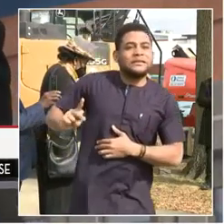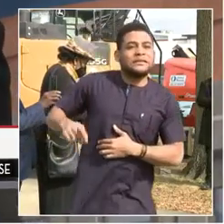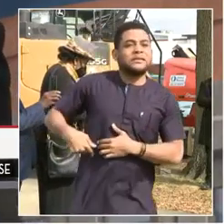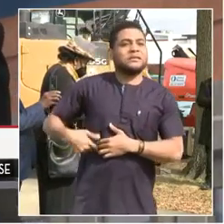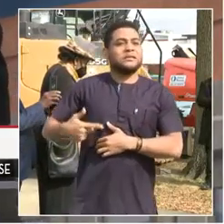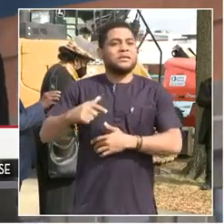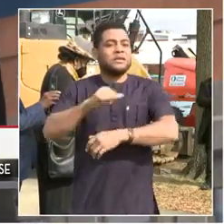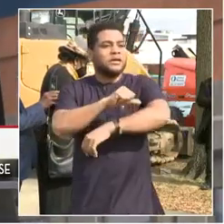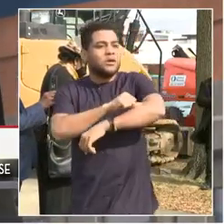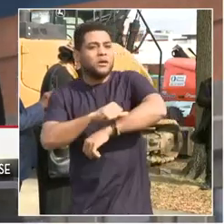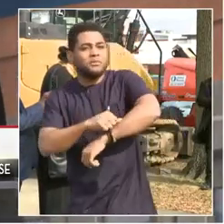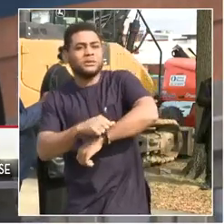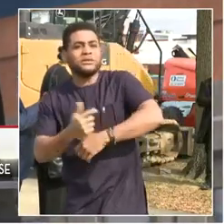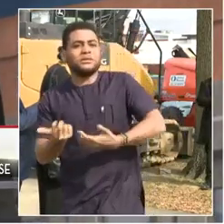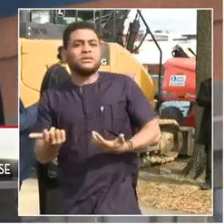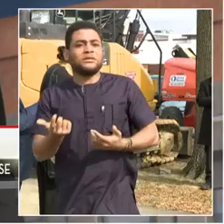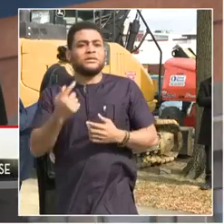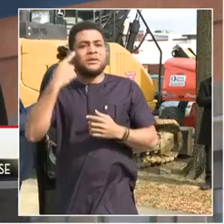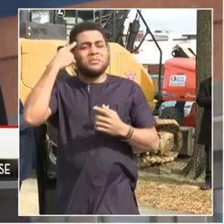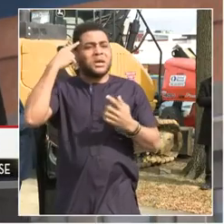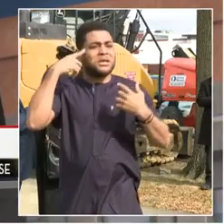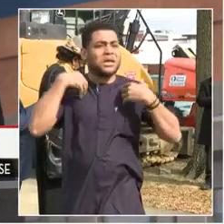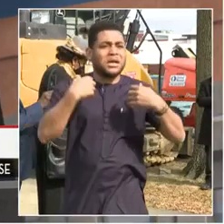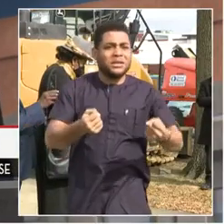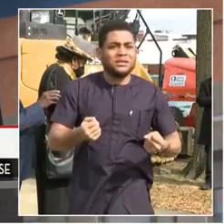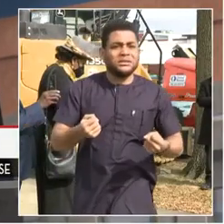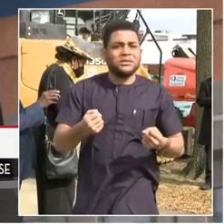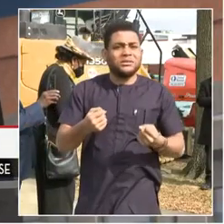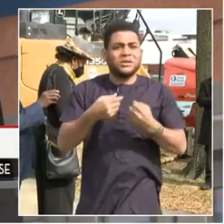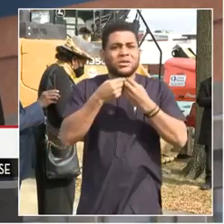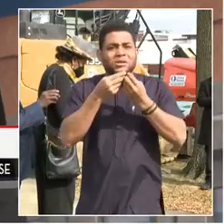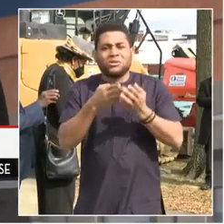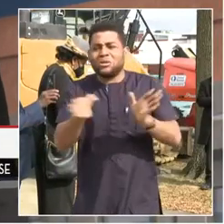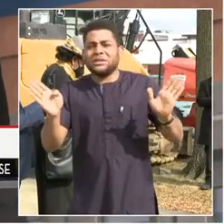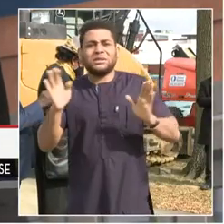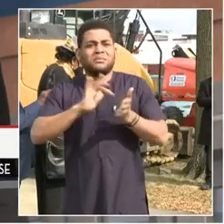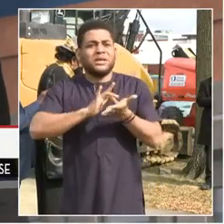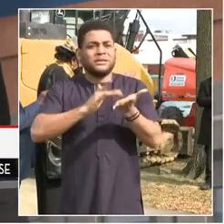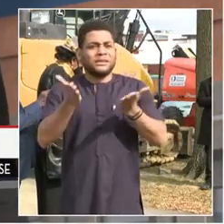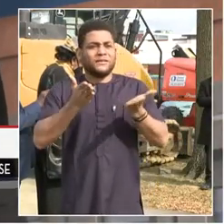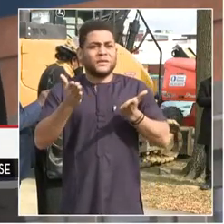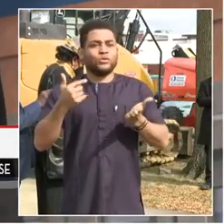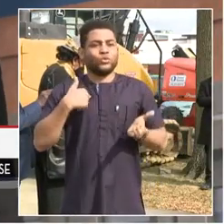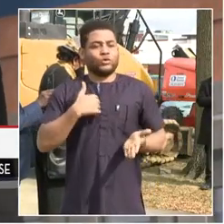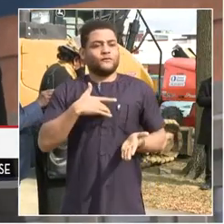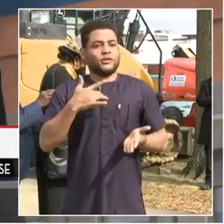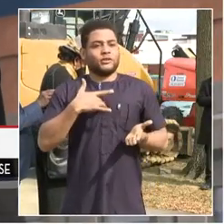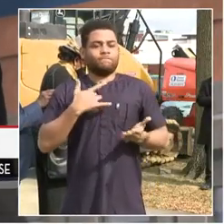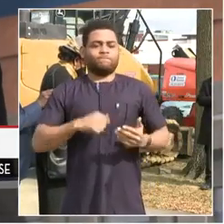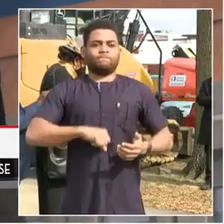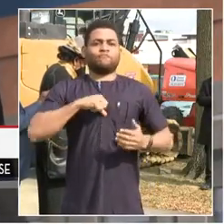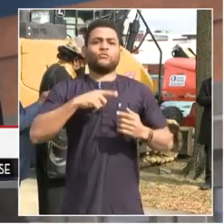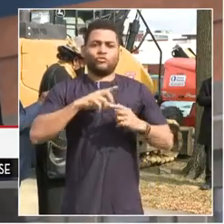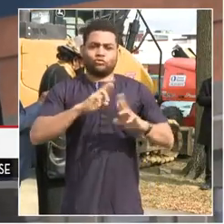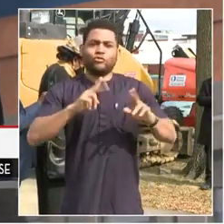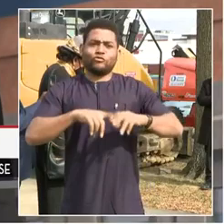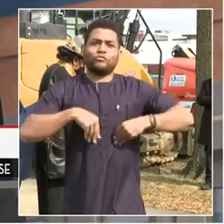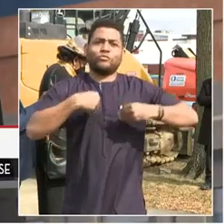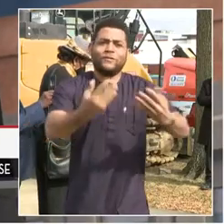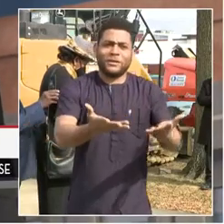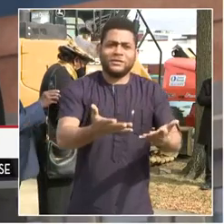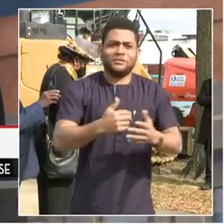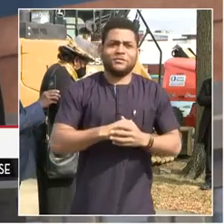surgery, mental health, and so much more that we're so proud to offer. It will feature an ambulatory